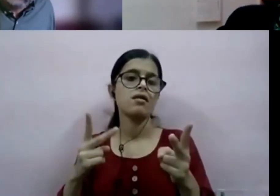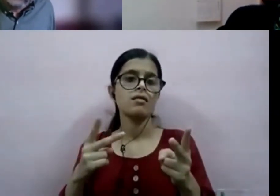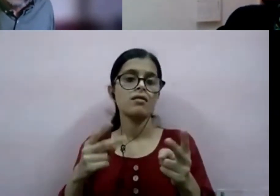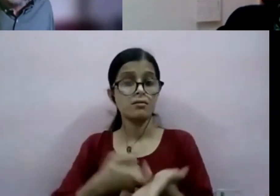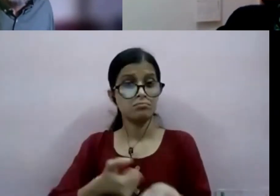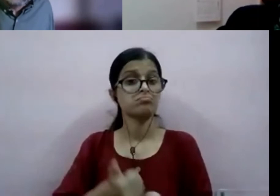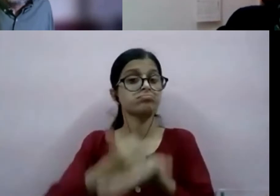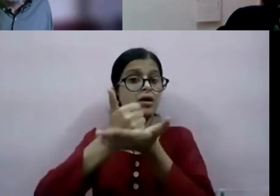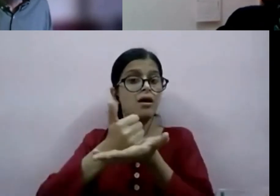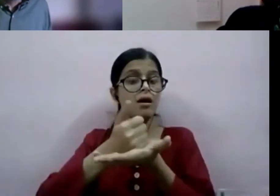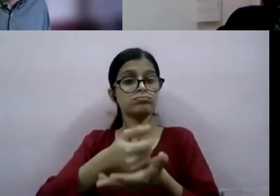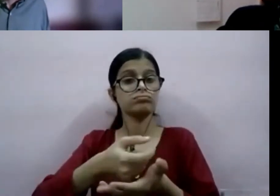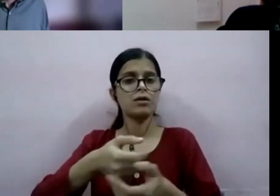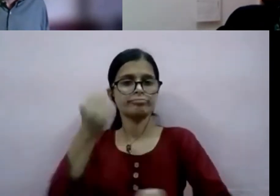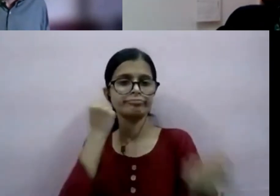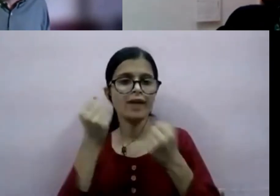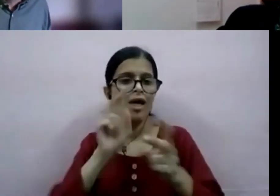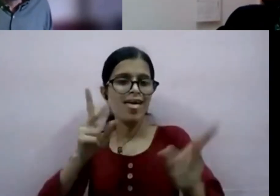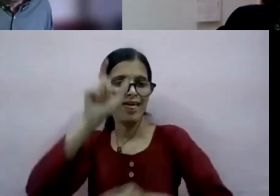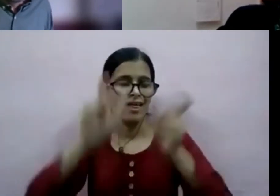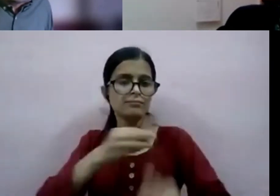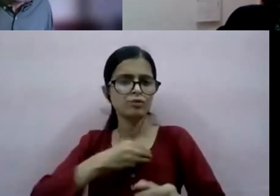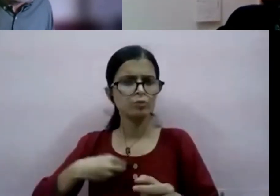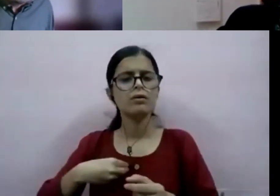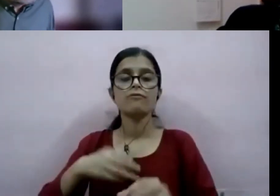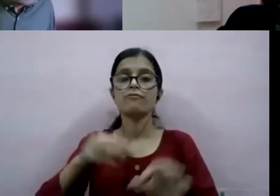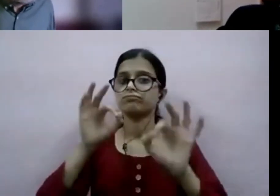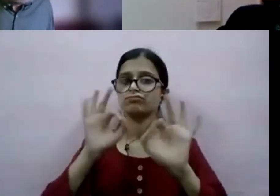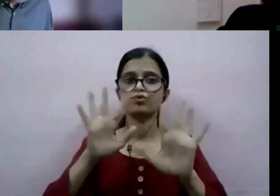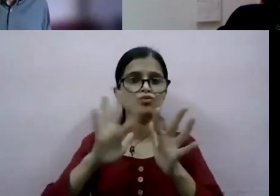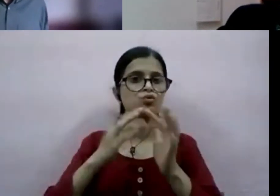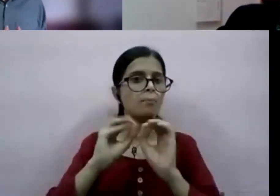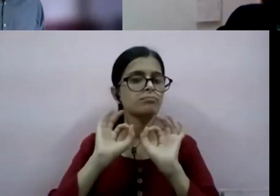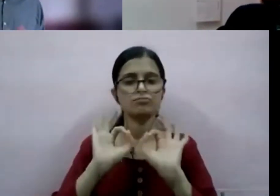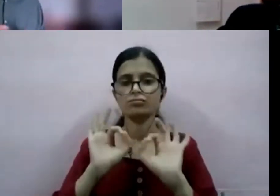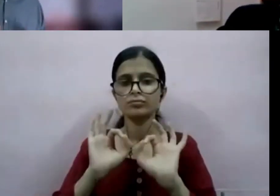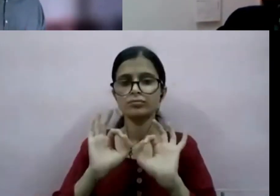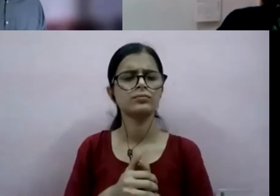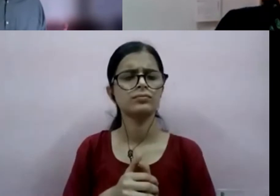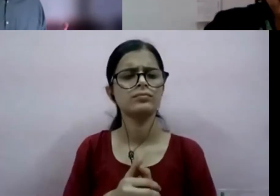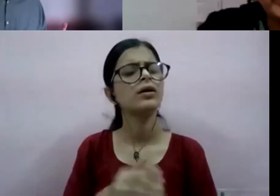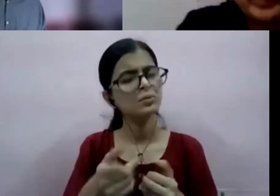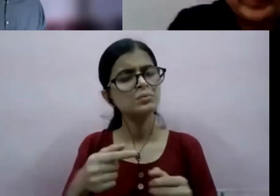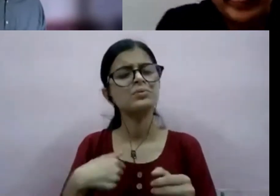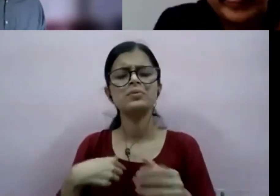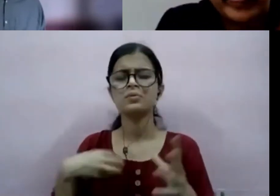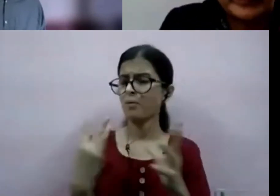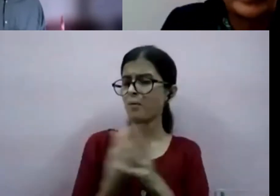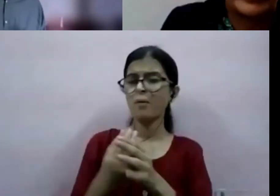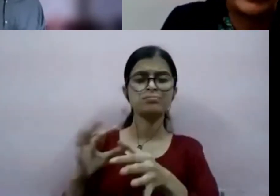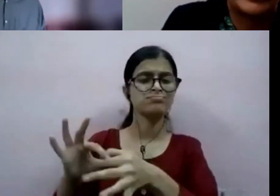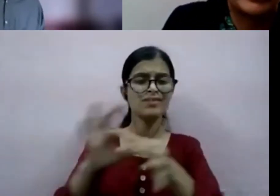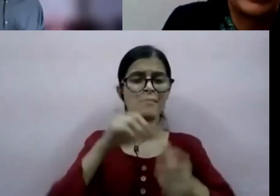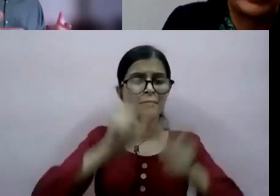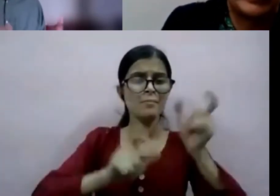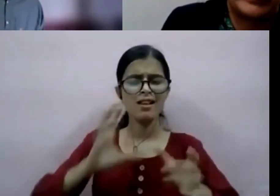job about focusing with me and working with me. But also we need to look at both, we need to work together, and people need to use